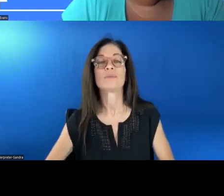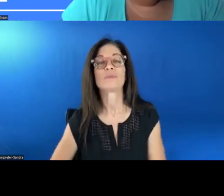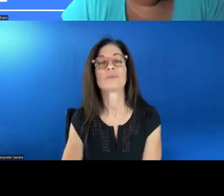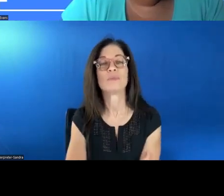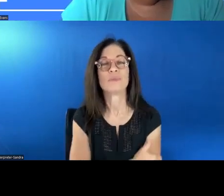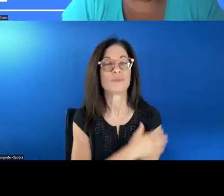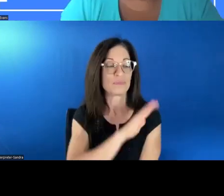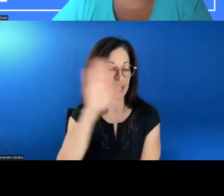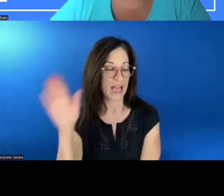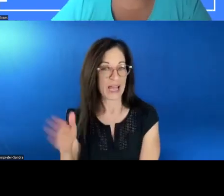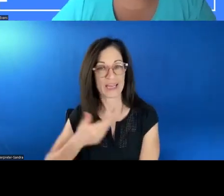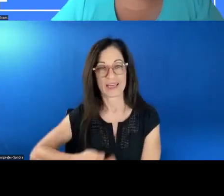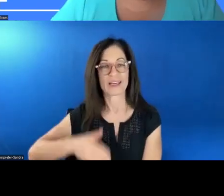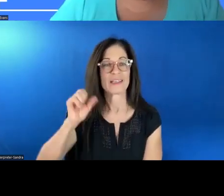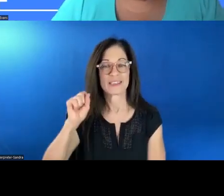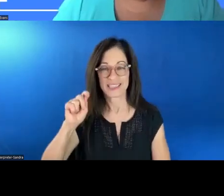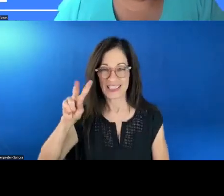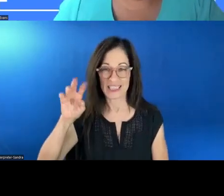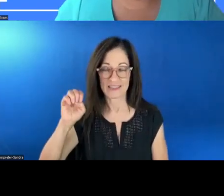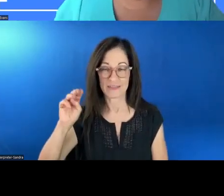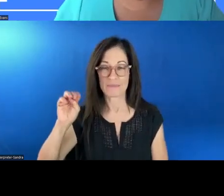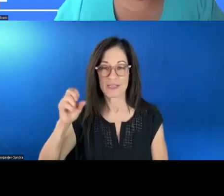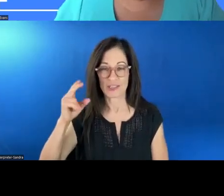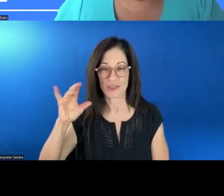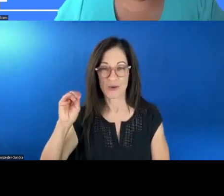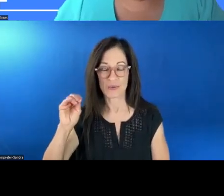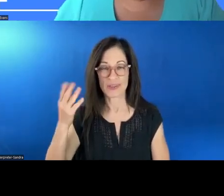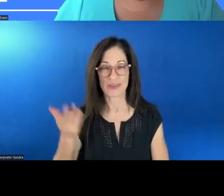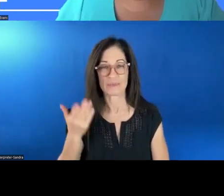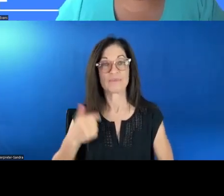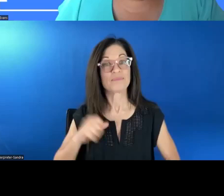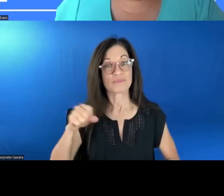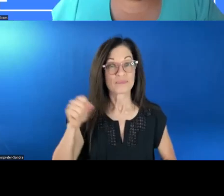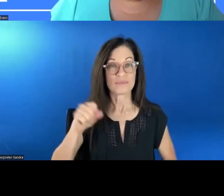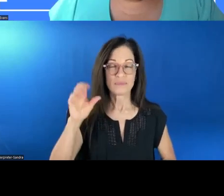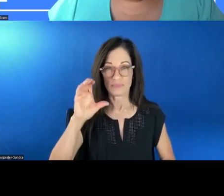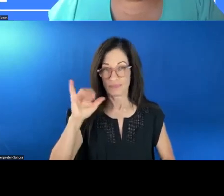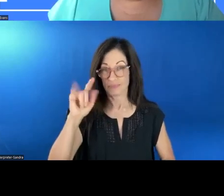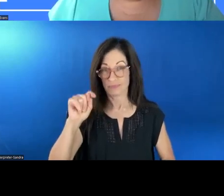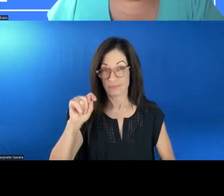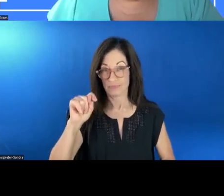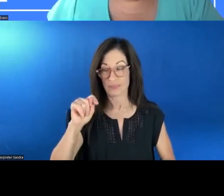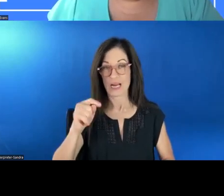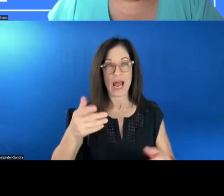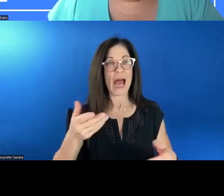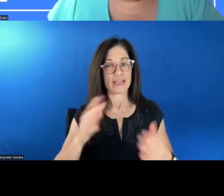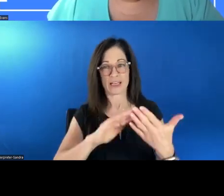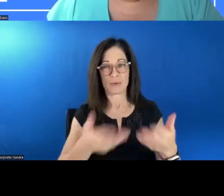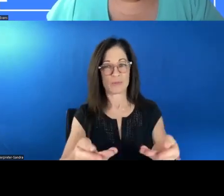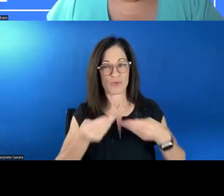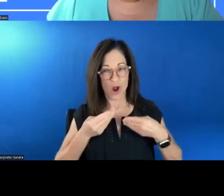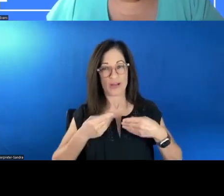Hey, everybody, Steve Michio here. Yeah, the CIT has brought community to our community. I mean, it's been